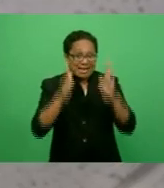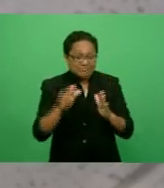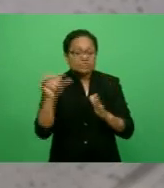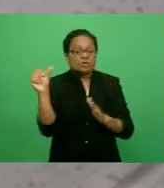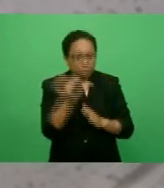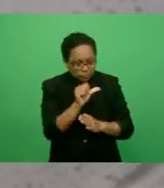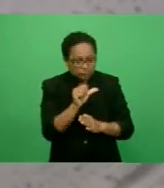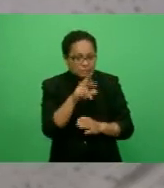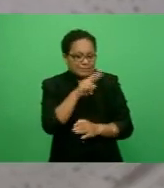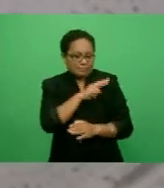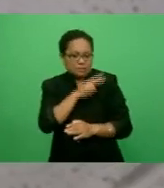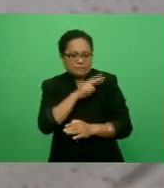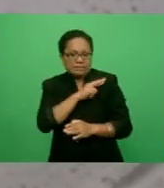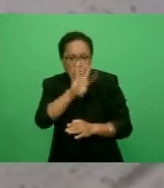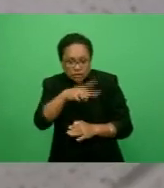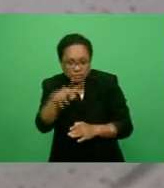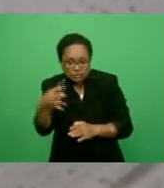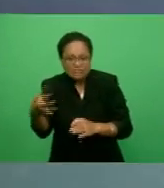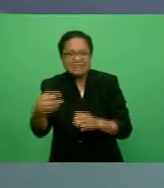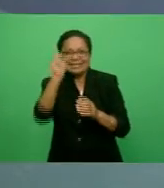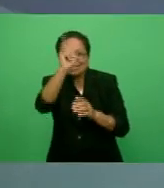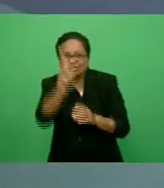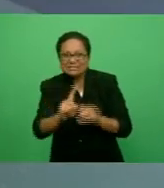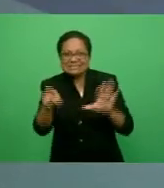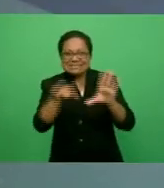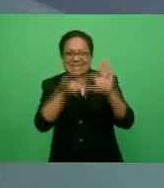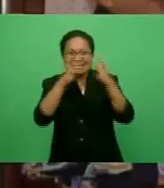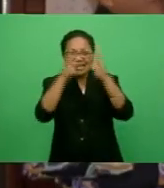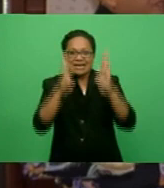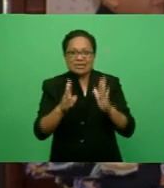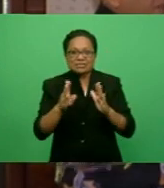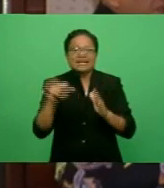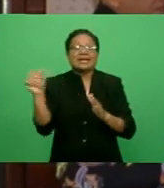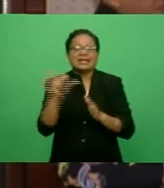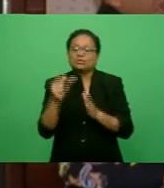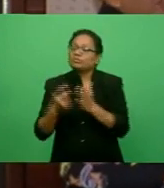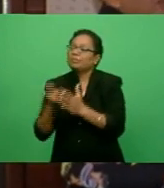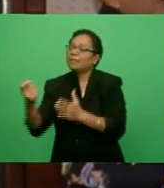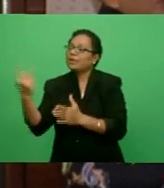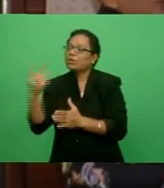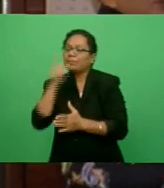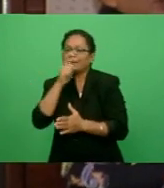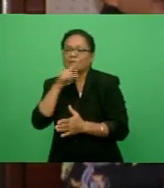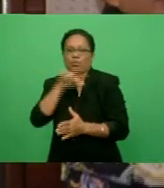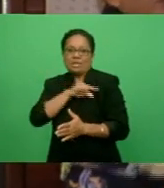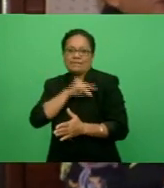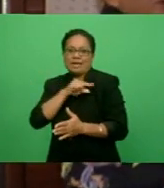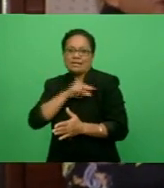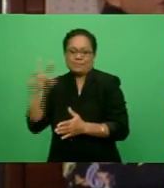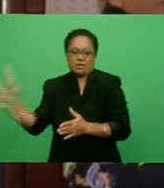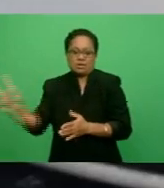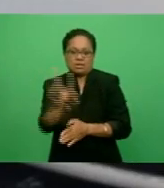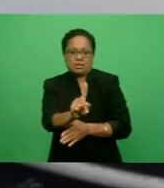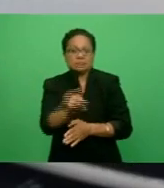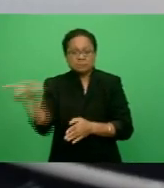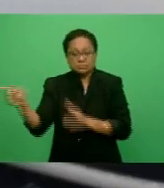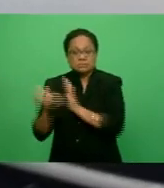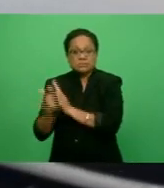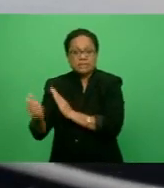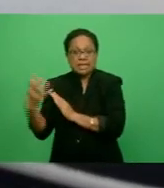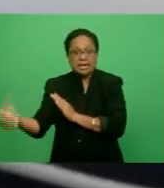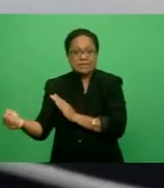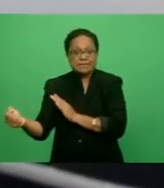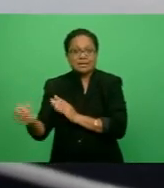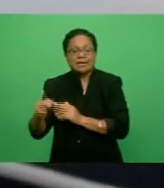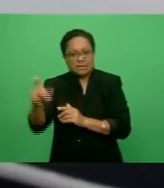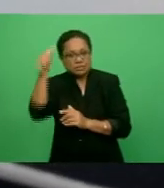EFL says that registered electrical contractors should be hired to do the work. Patel says these people are experts and will know if